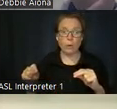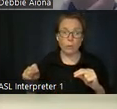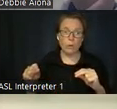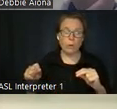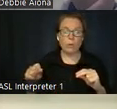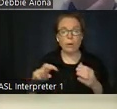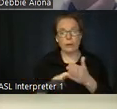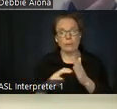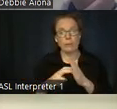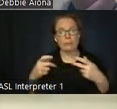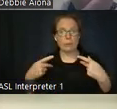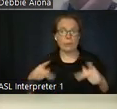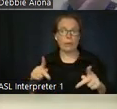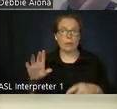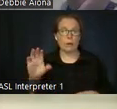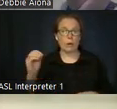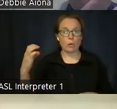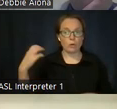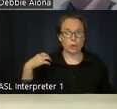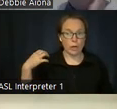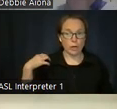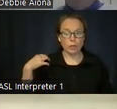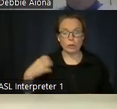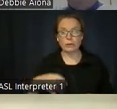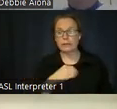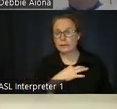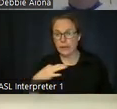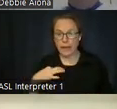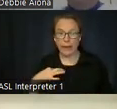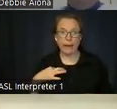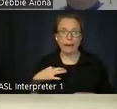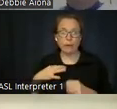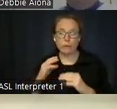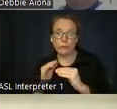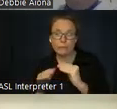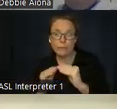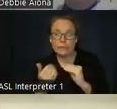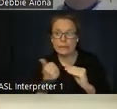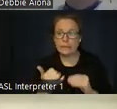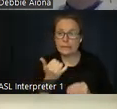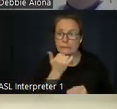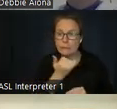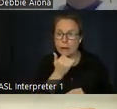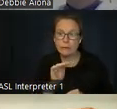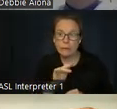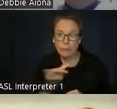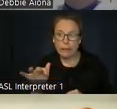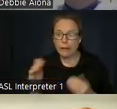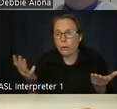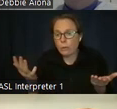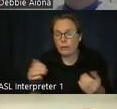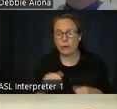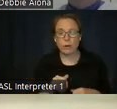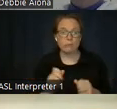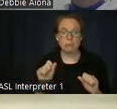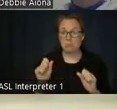and staff to reformat and make it, you know, fix typos and things like that. And then also it can be left in, you know, as